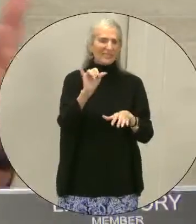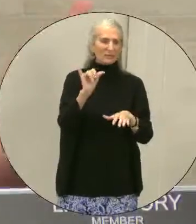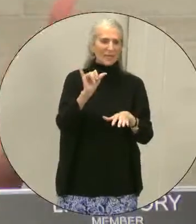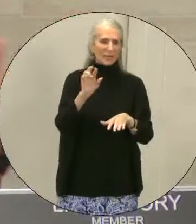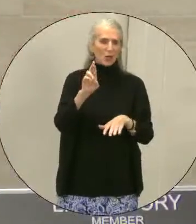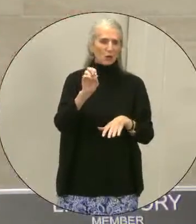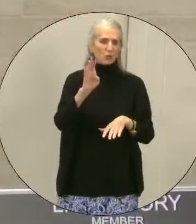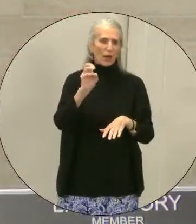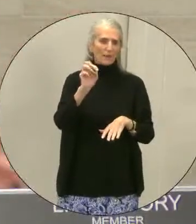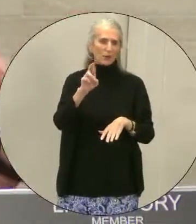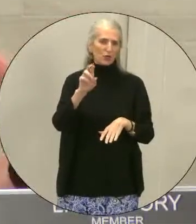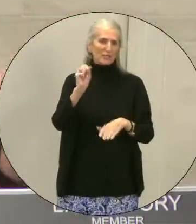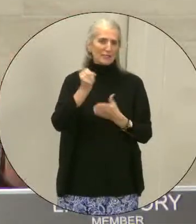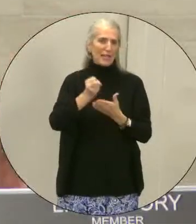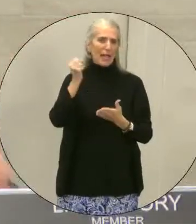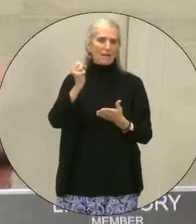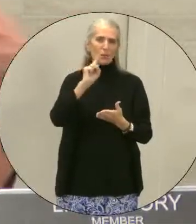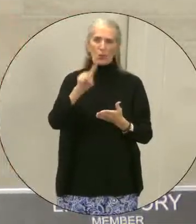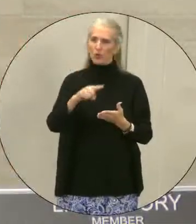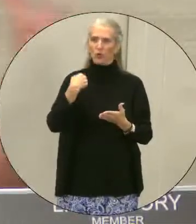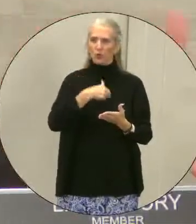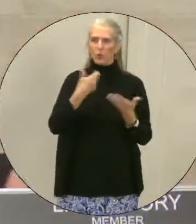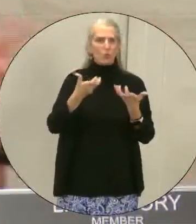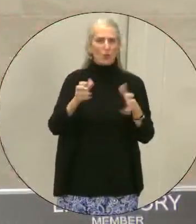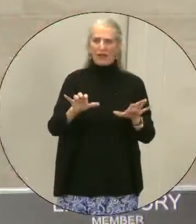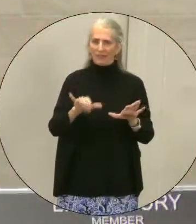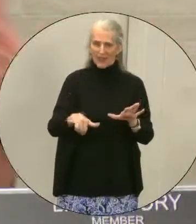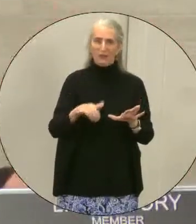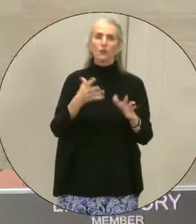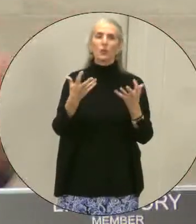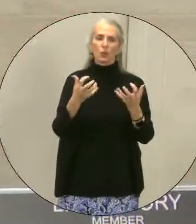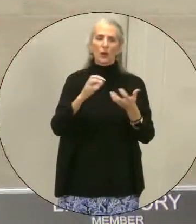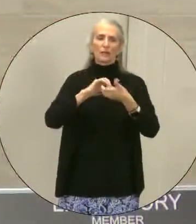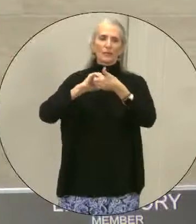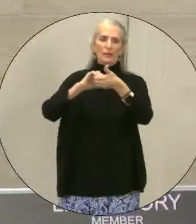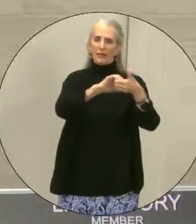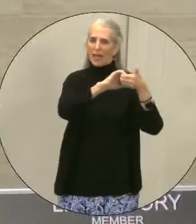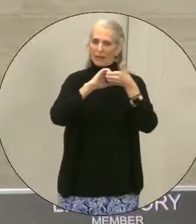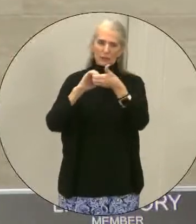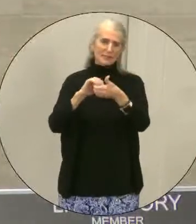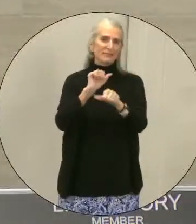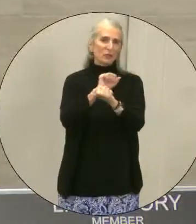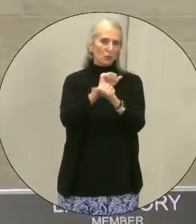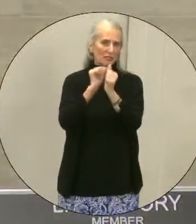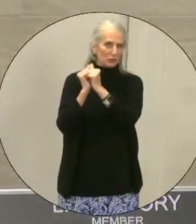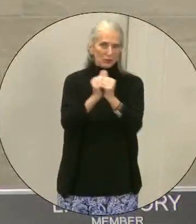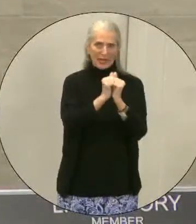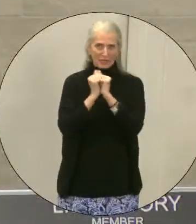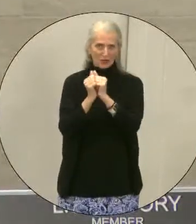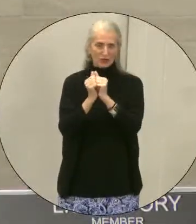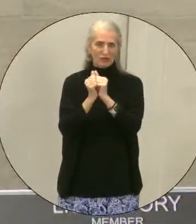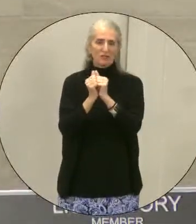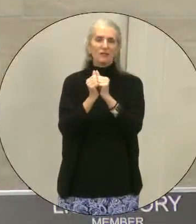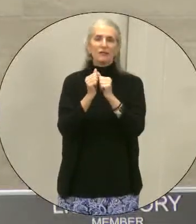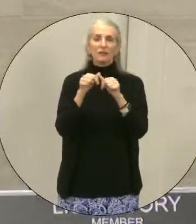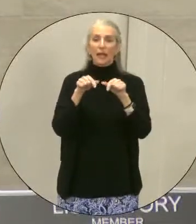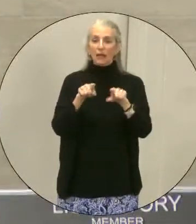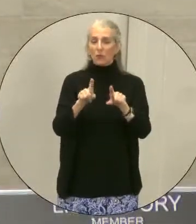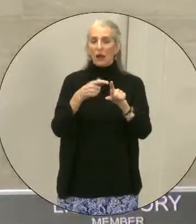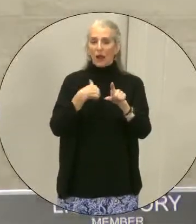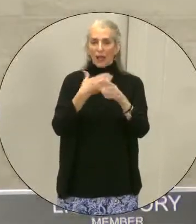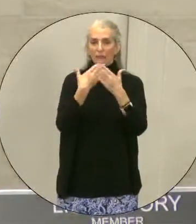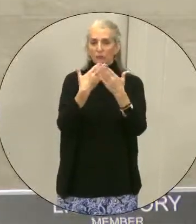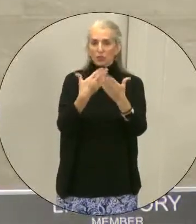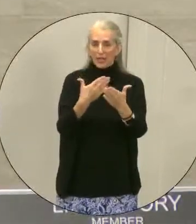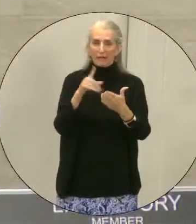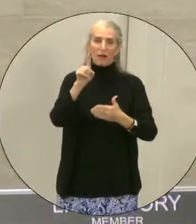we've been talking about is that's not what we want to be. We want to be working together collaboratively. And while I really appreciated, the